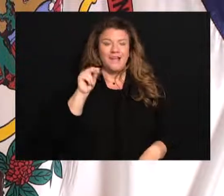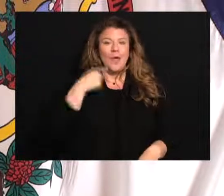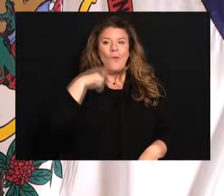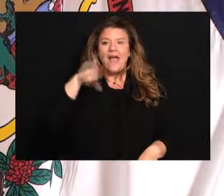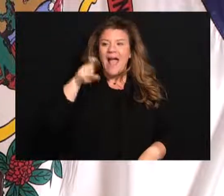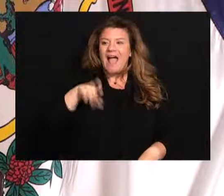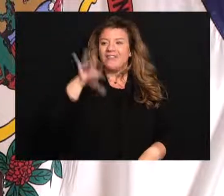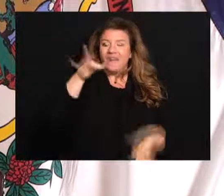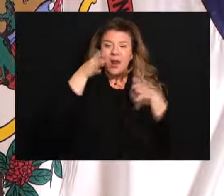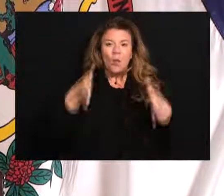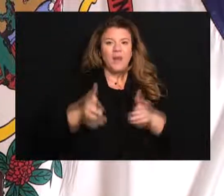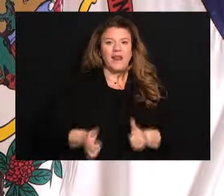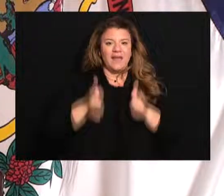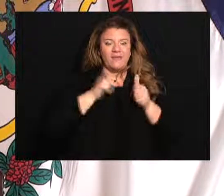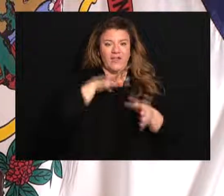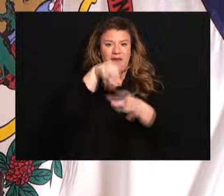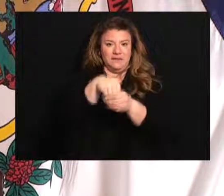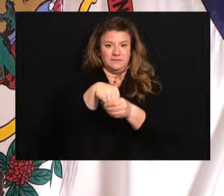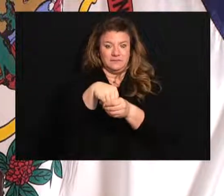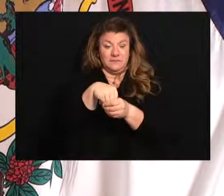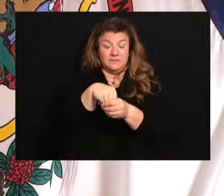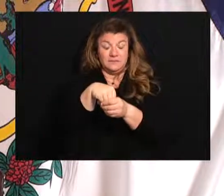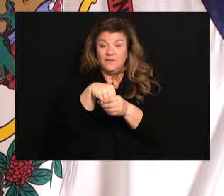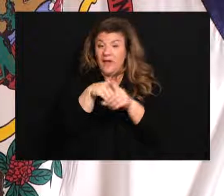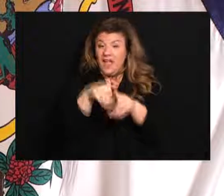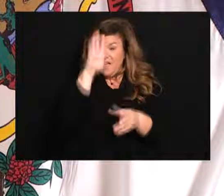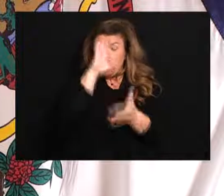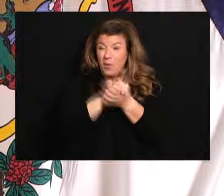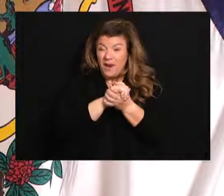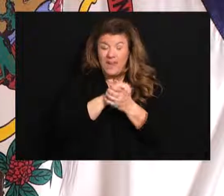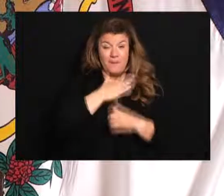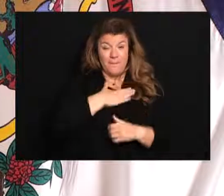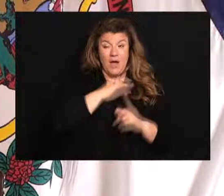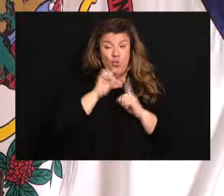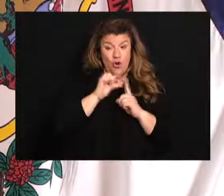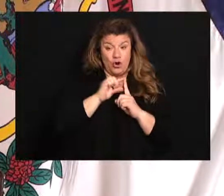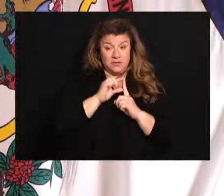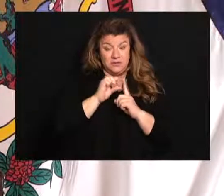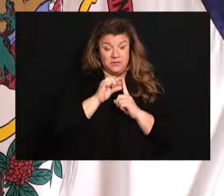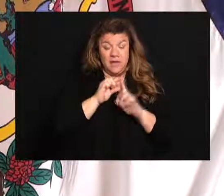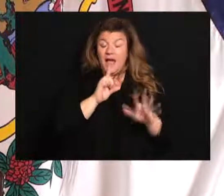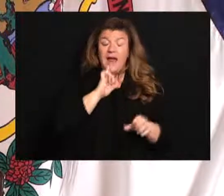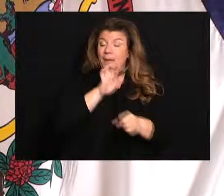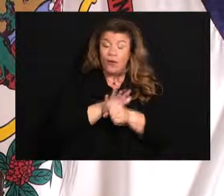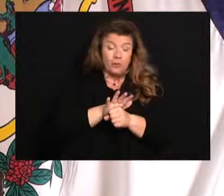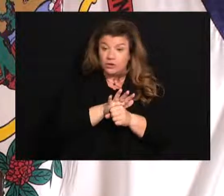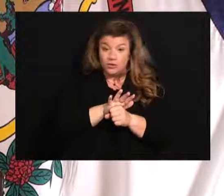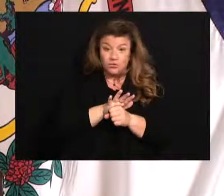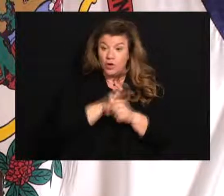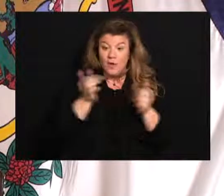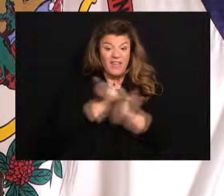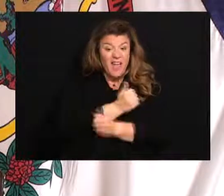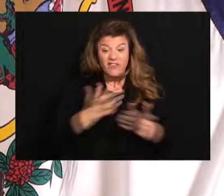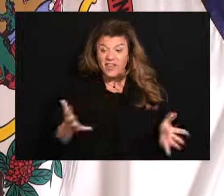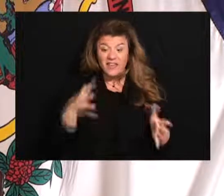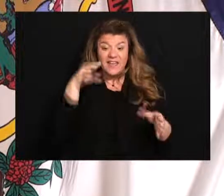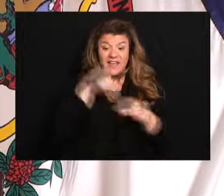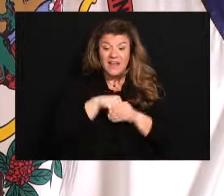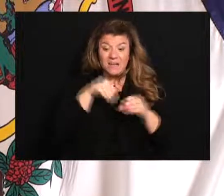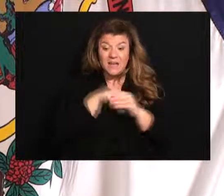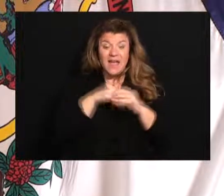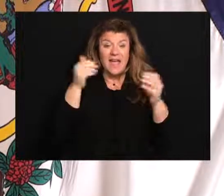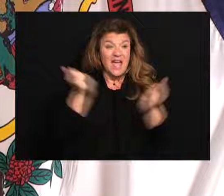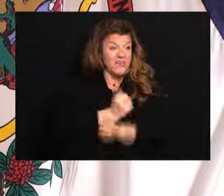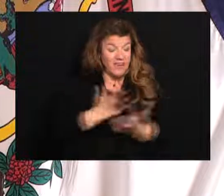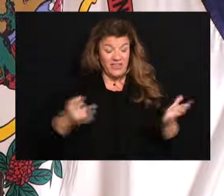find a way to live with this. And if you believe in the words that I'm telling you, and I promise you, with all in me, all I have done is tell you